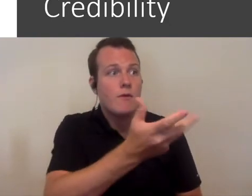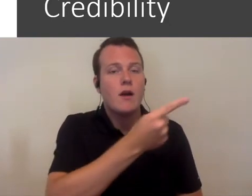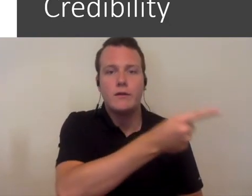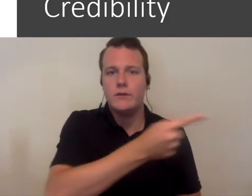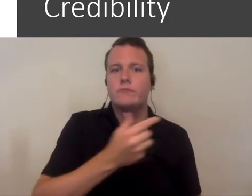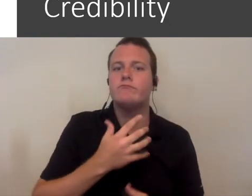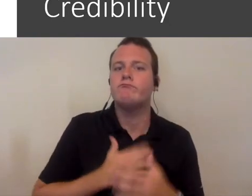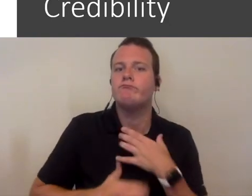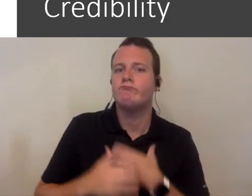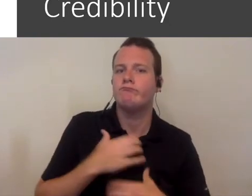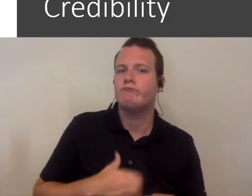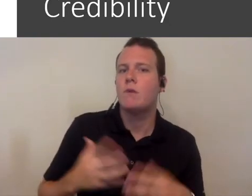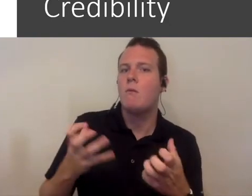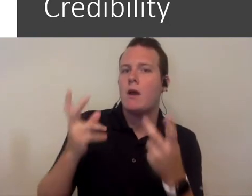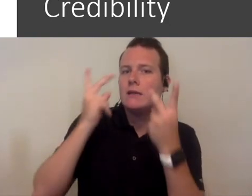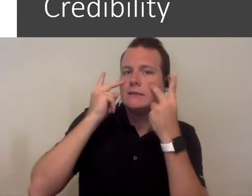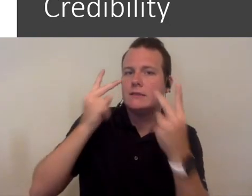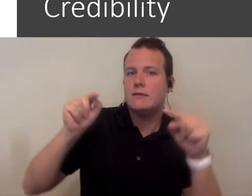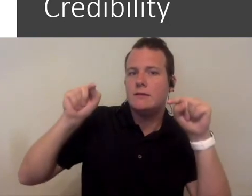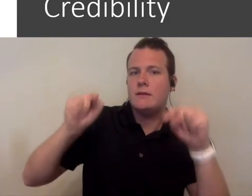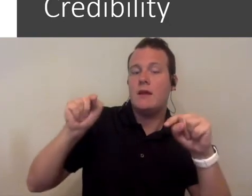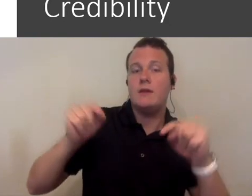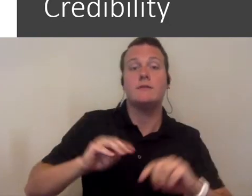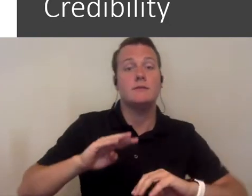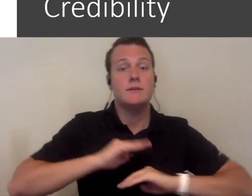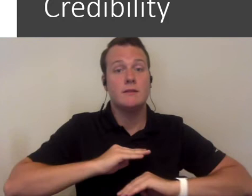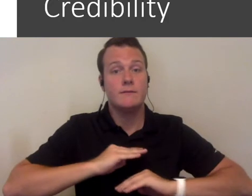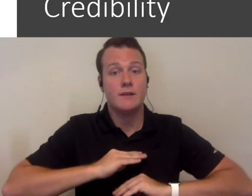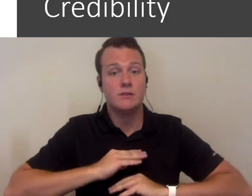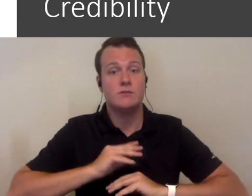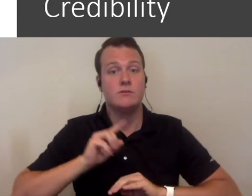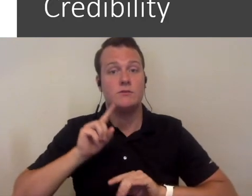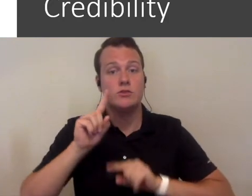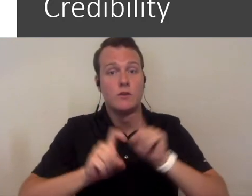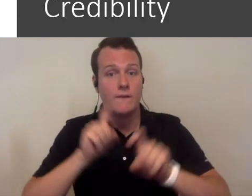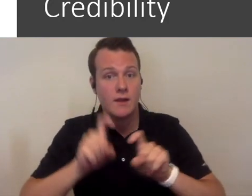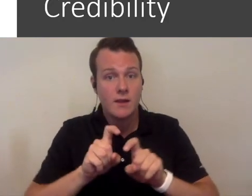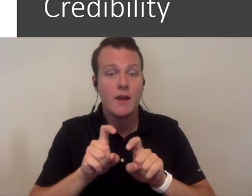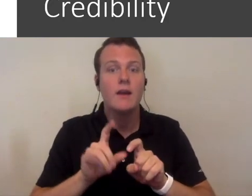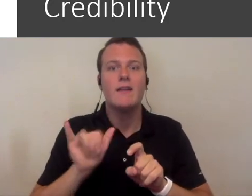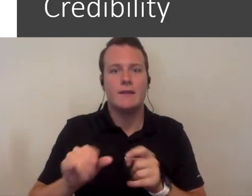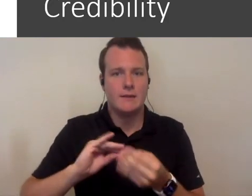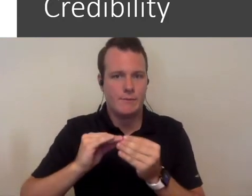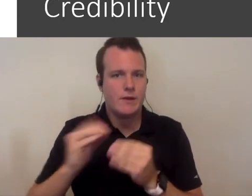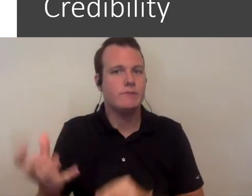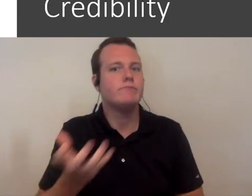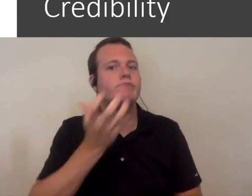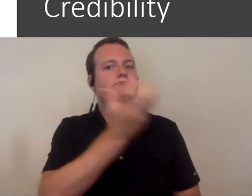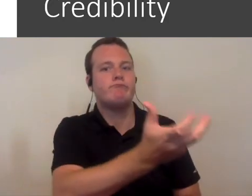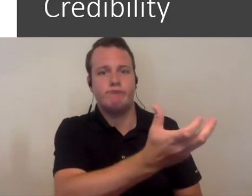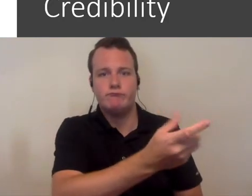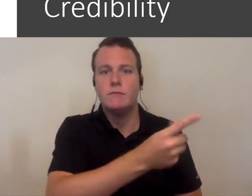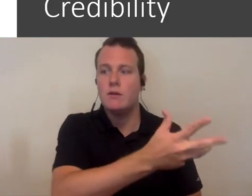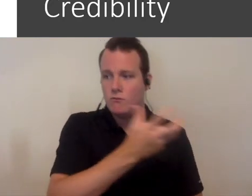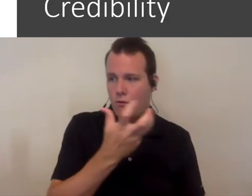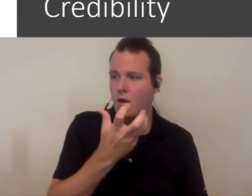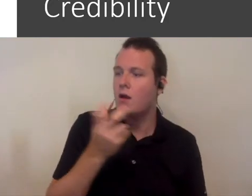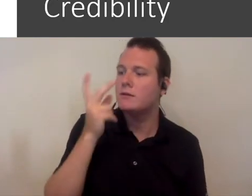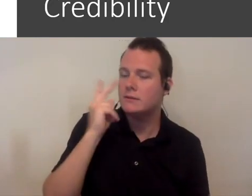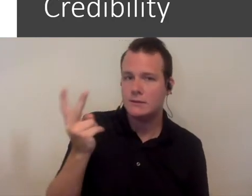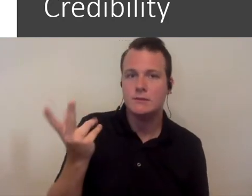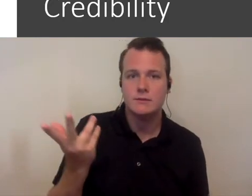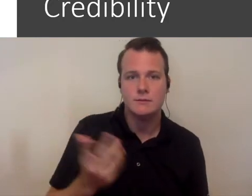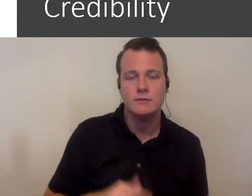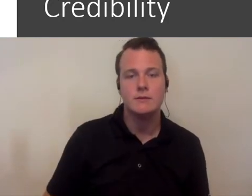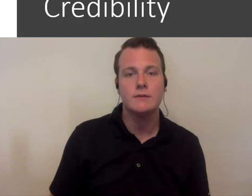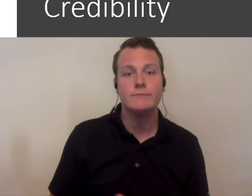to see. The more satisfaction surveys that you can show them, that data they want to see. So